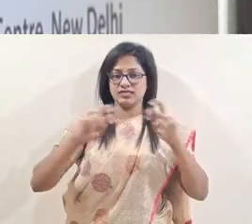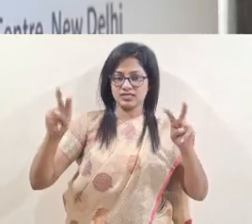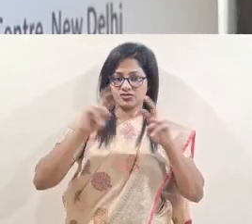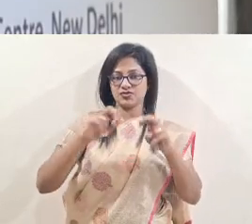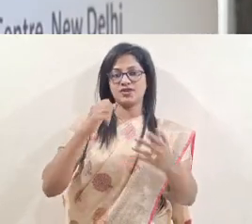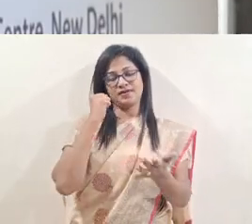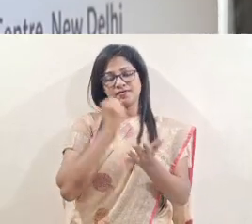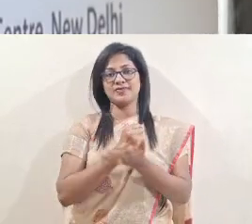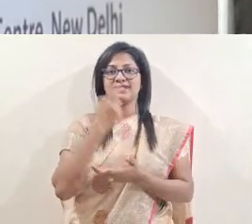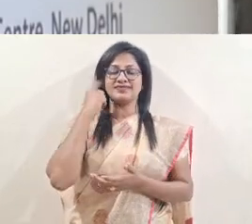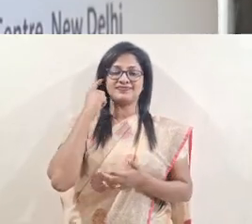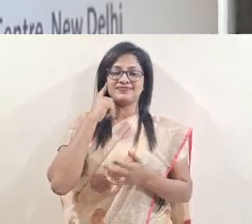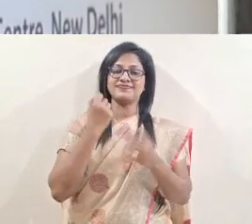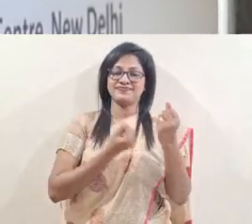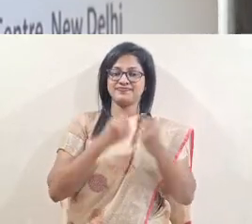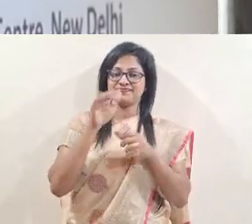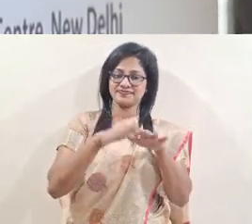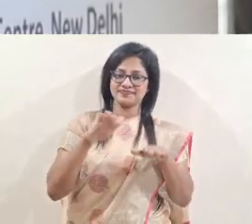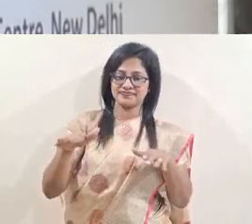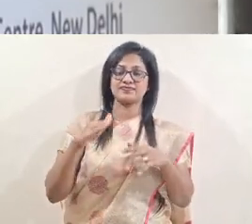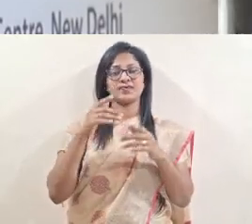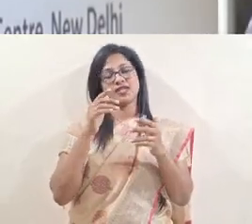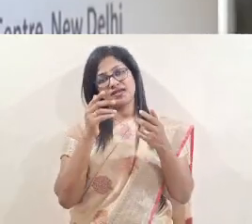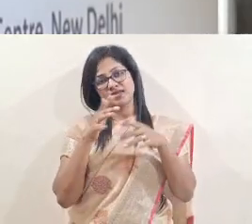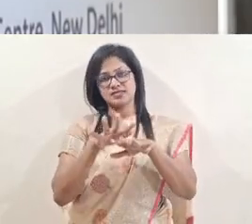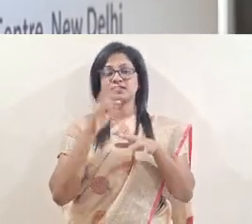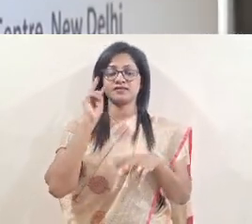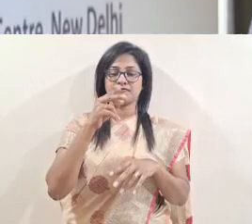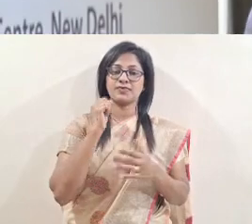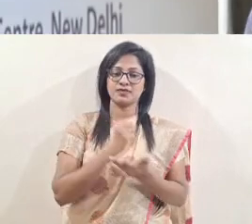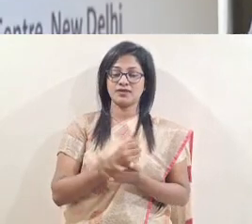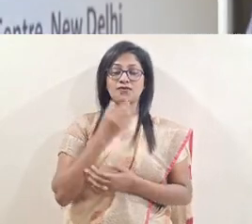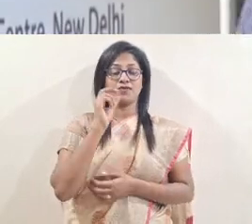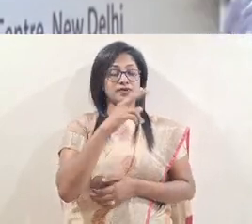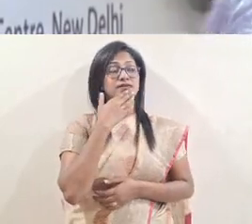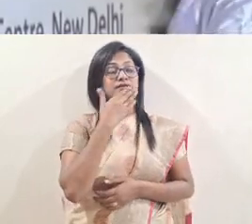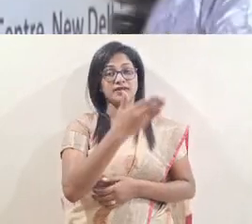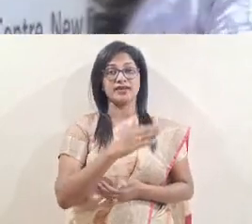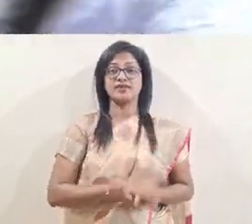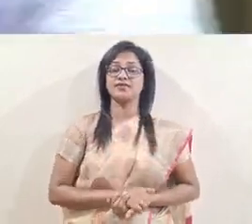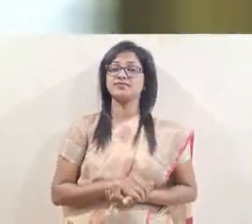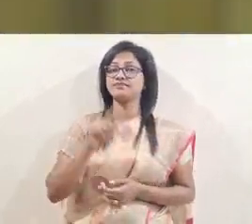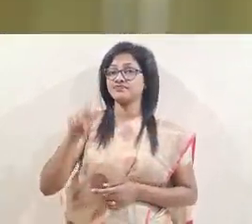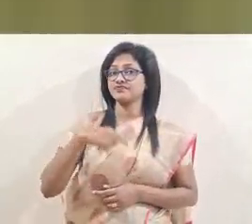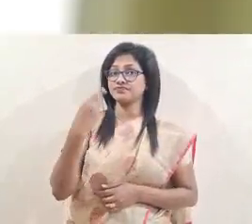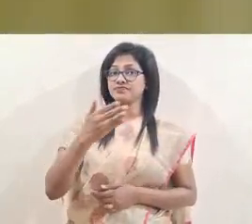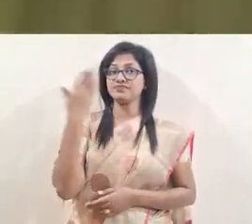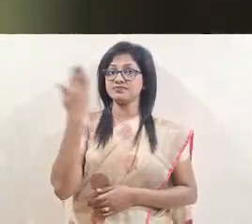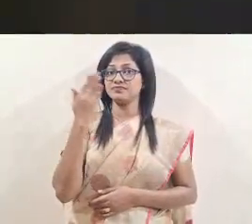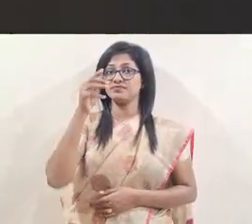think on the parking side aspect as well. Okay, thank you. I will ask the next presenter